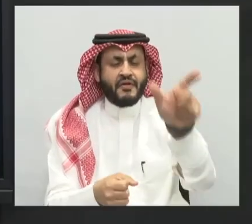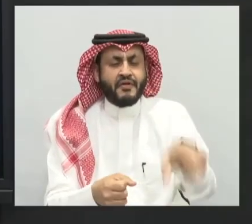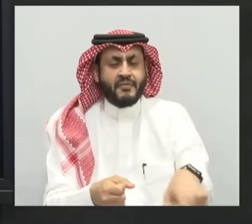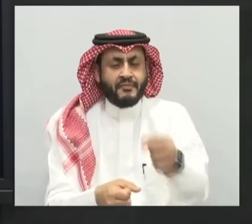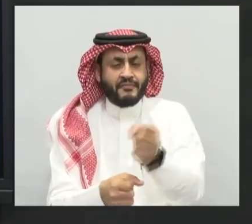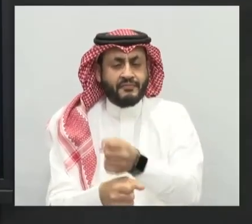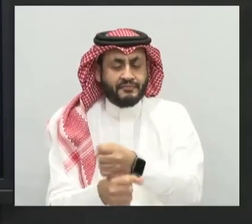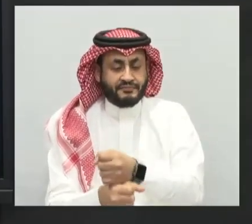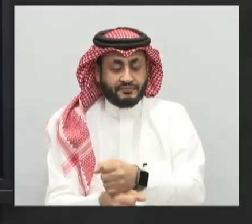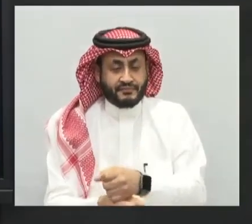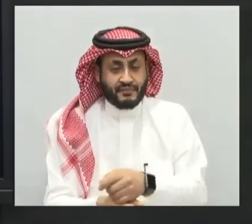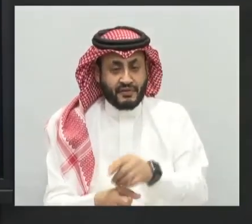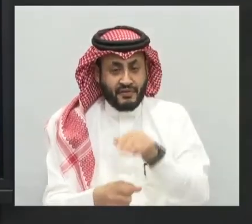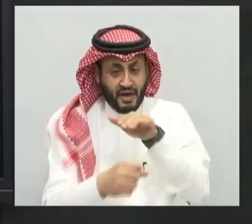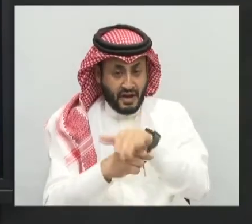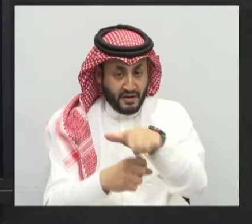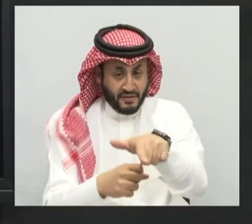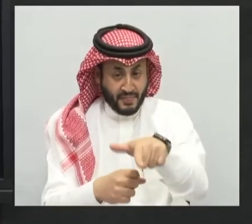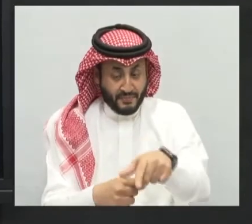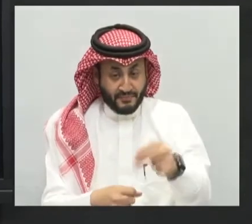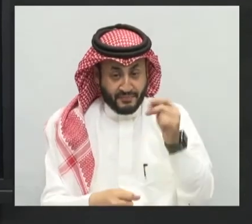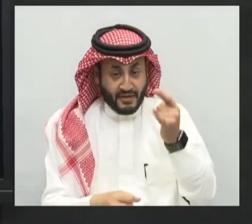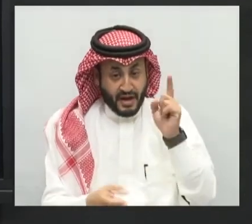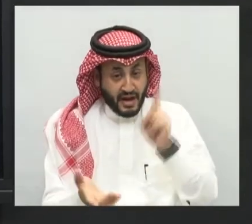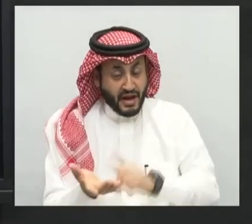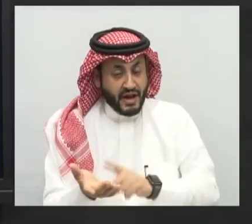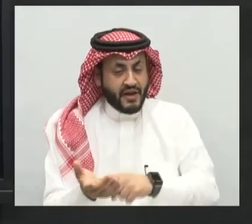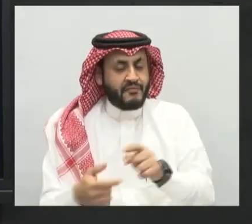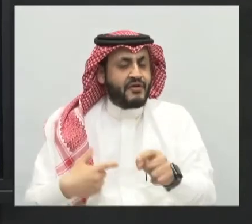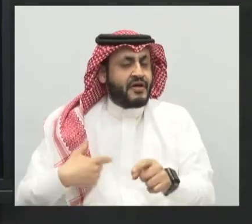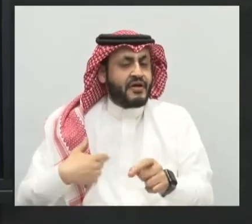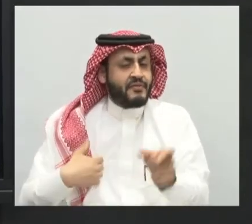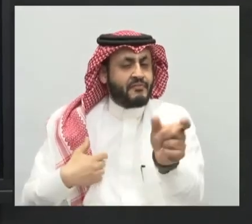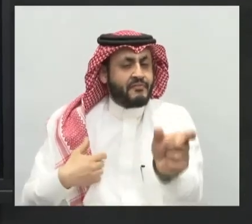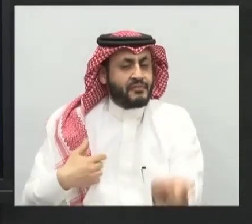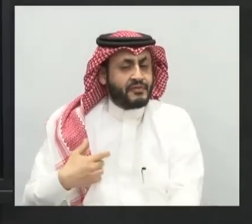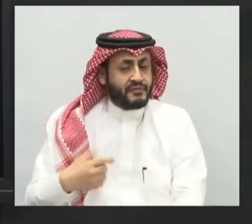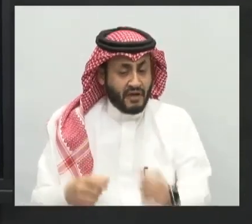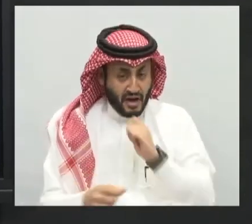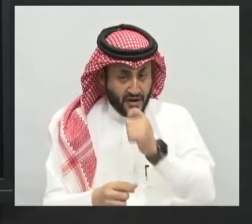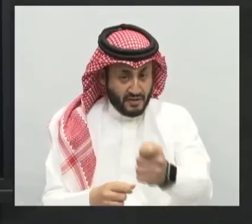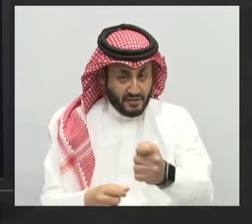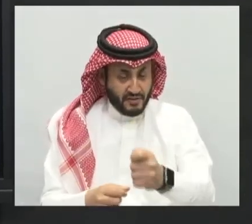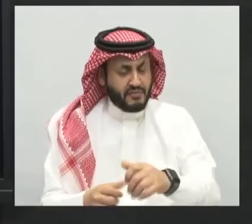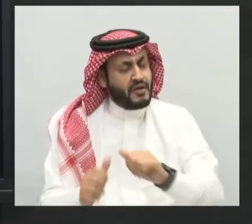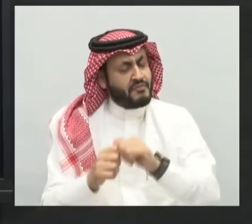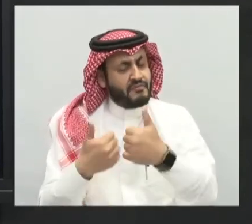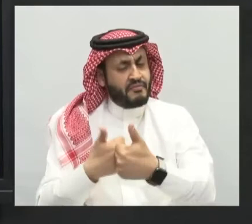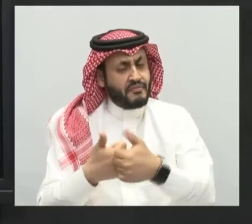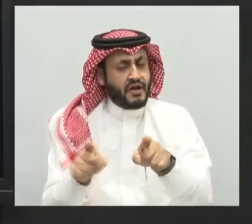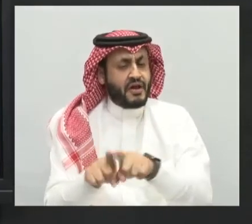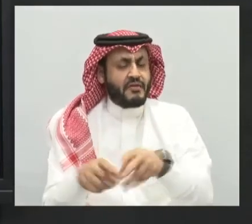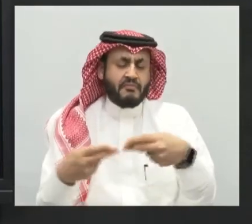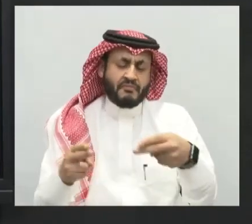learned, and I told you that you need to write the name of the people you are interviewing, whether family member or